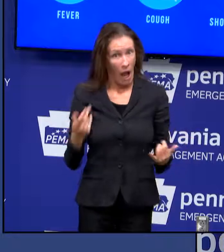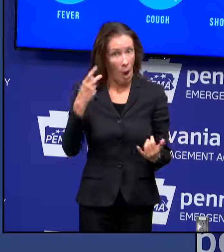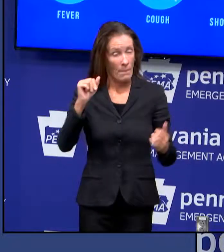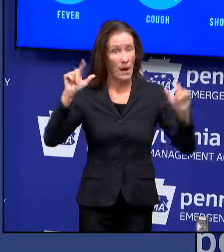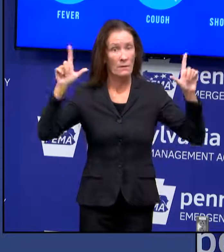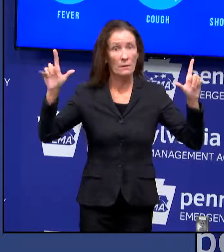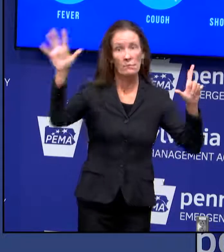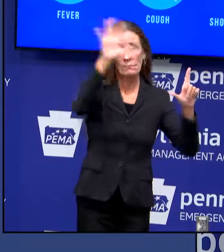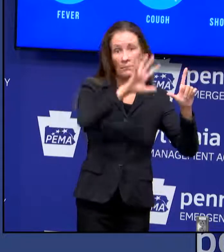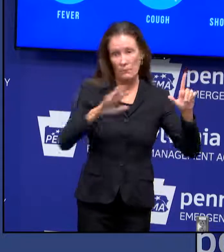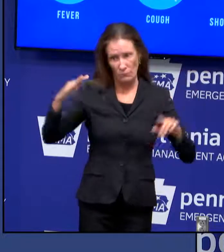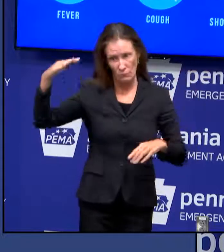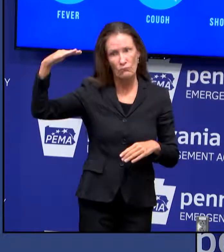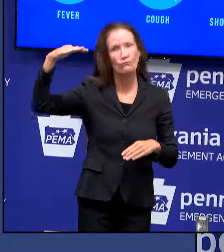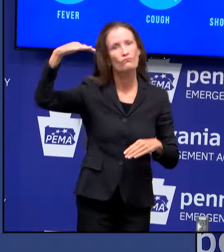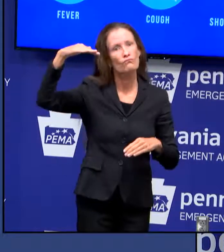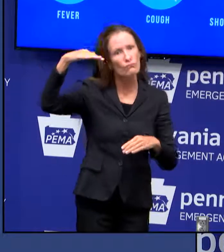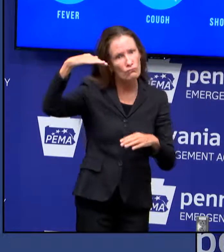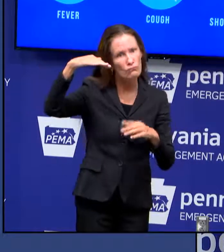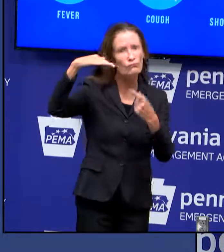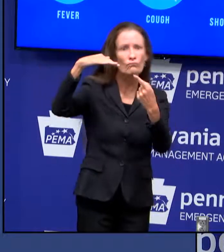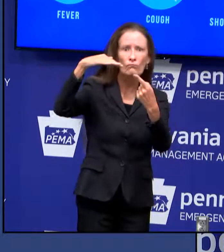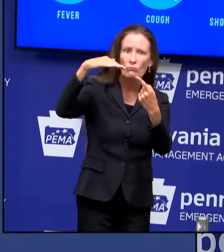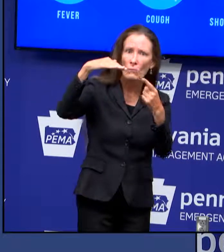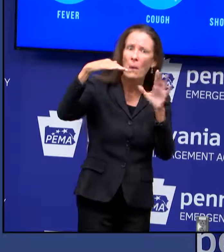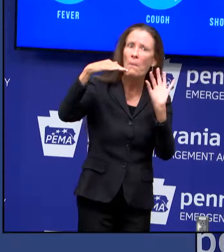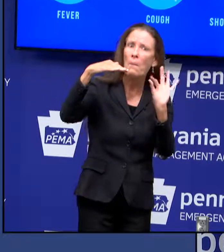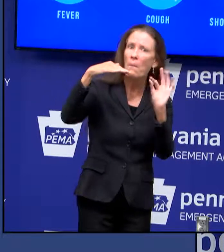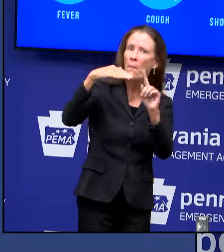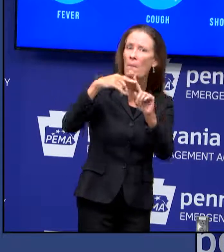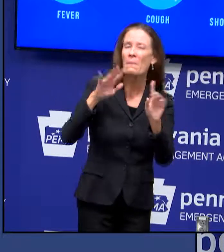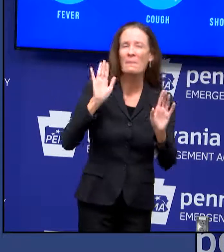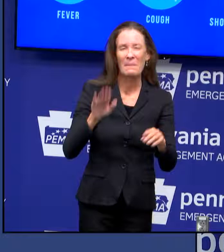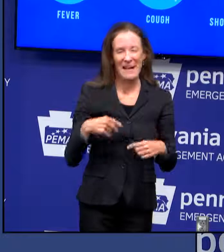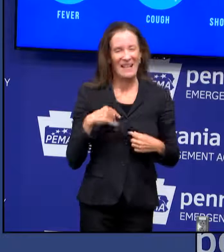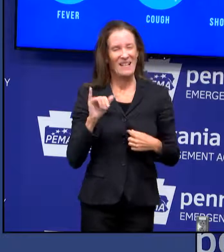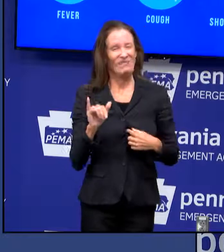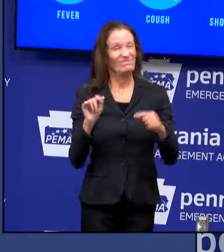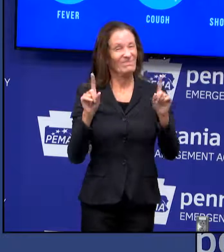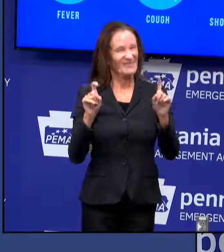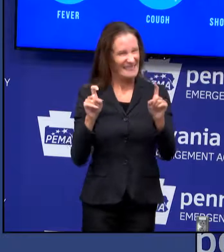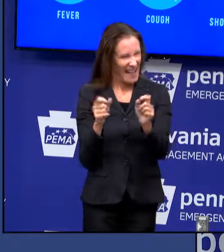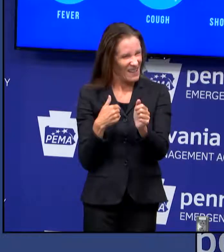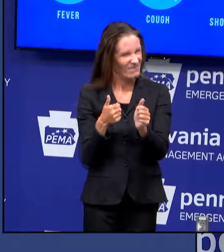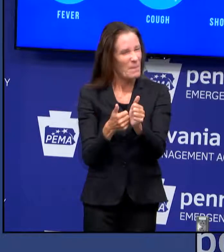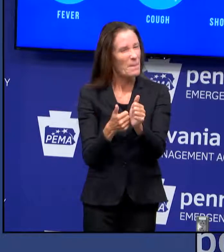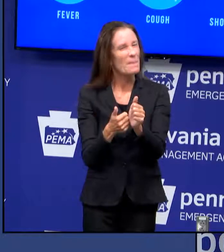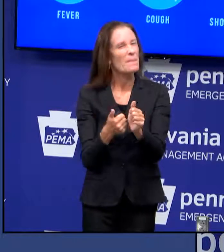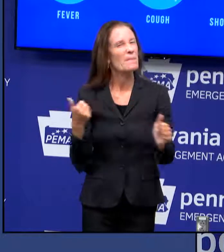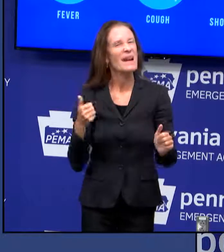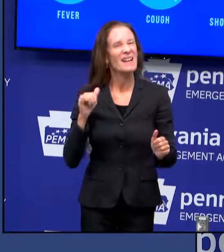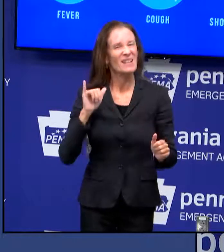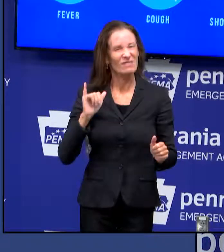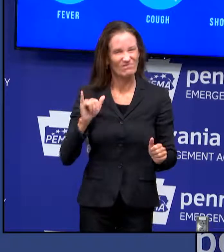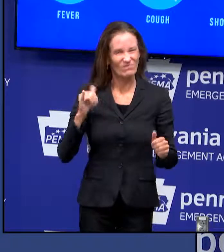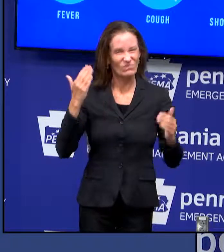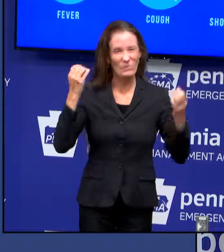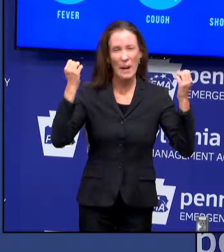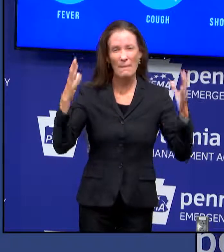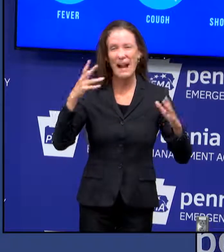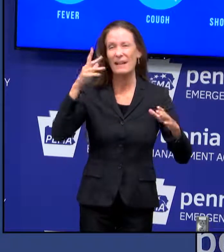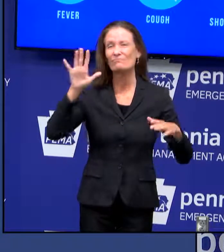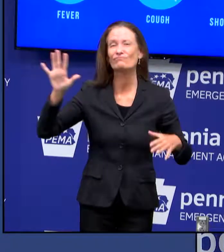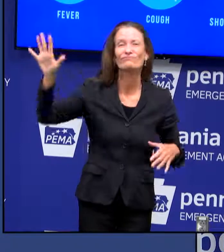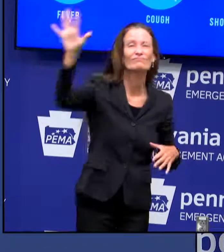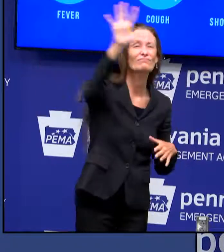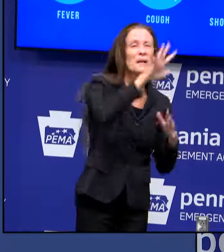been experiencing delays in getting Pennsylvanians their test results due to national labs becoming overwhelmed by the need for testing